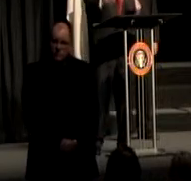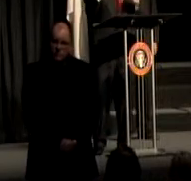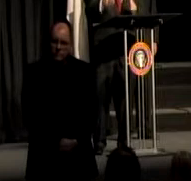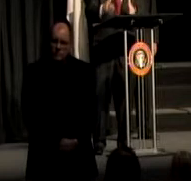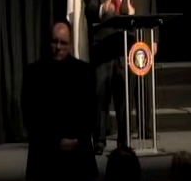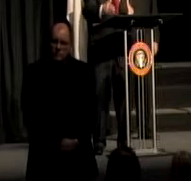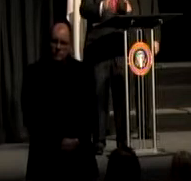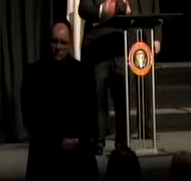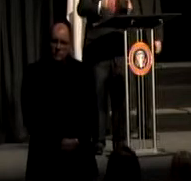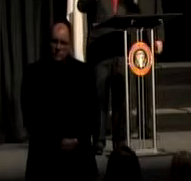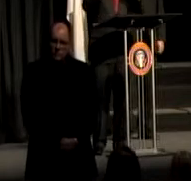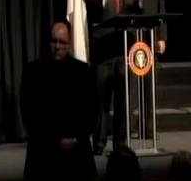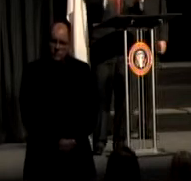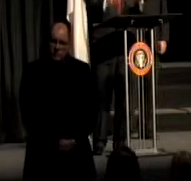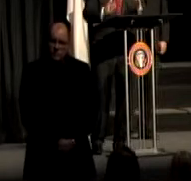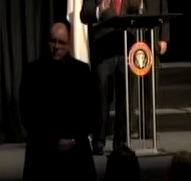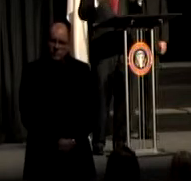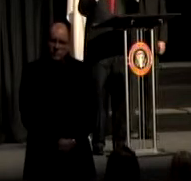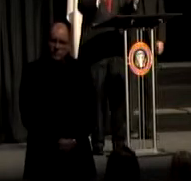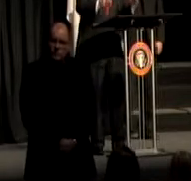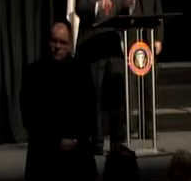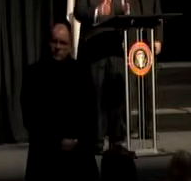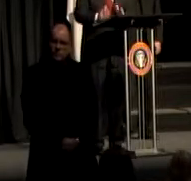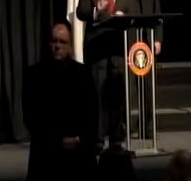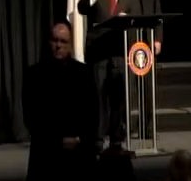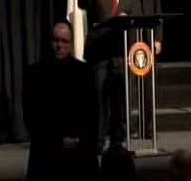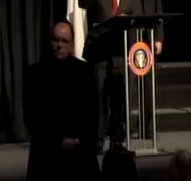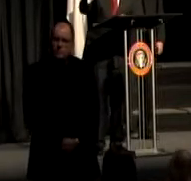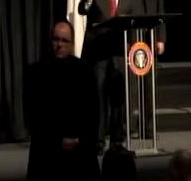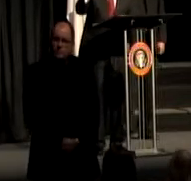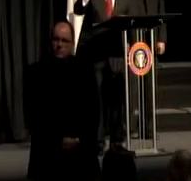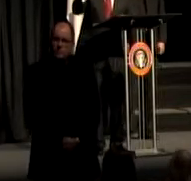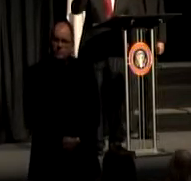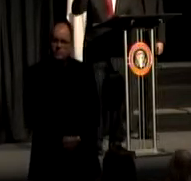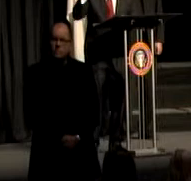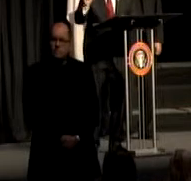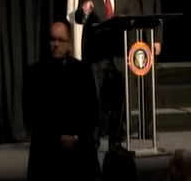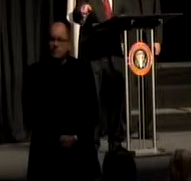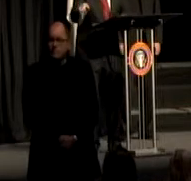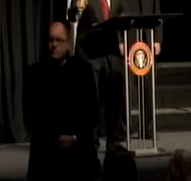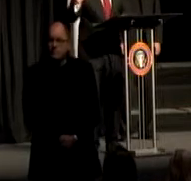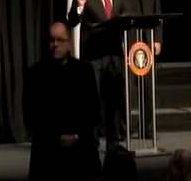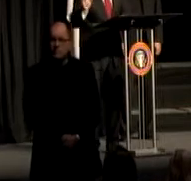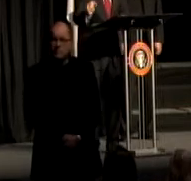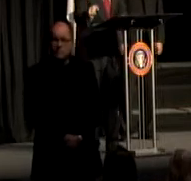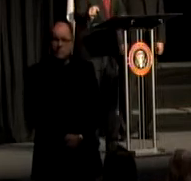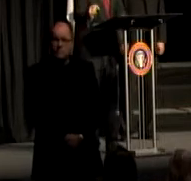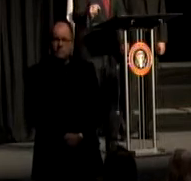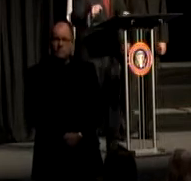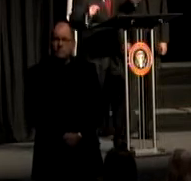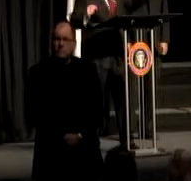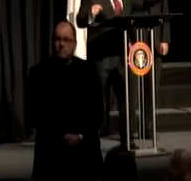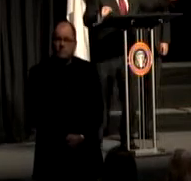God could do through me giving of my resources giving of my time allowing God to work in me through